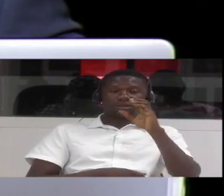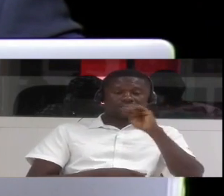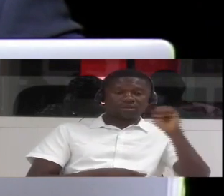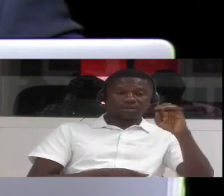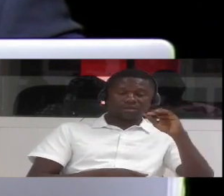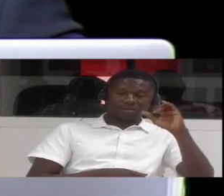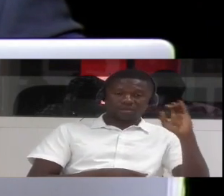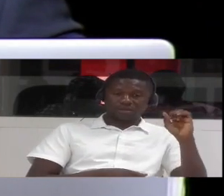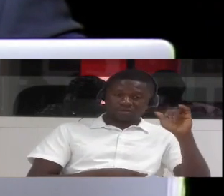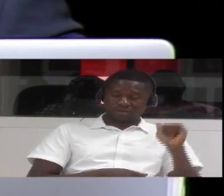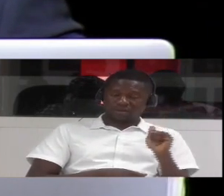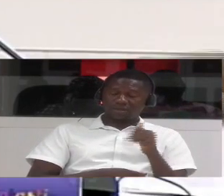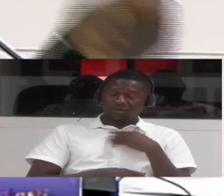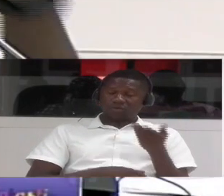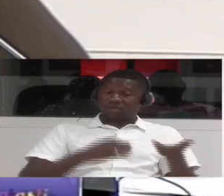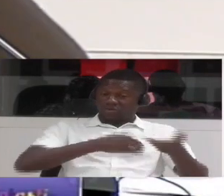Independent. Yes.